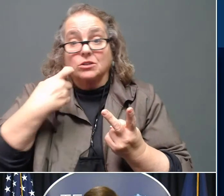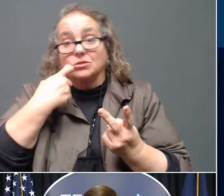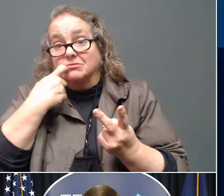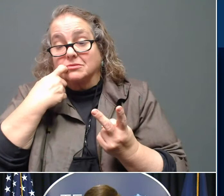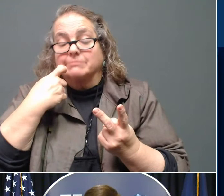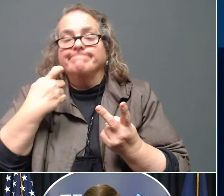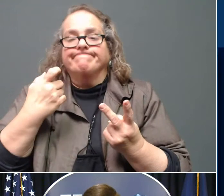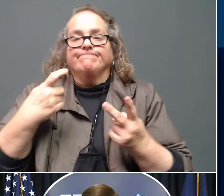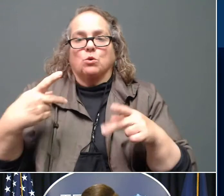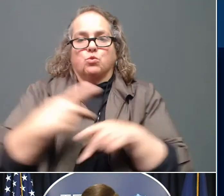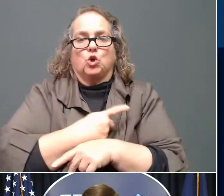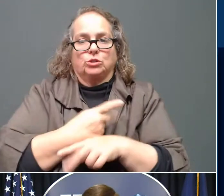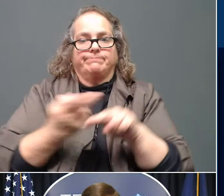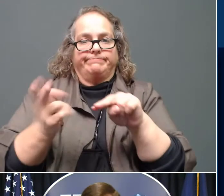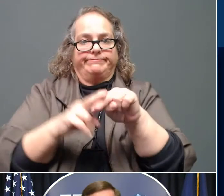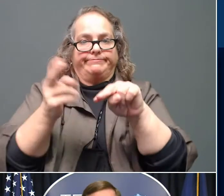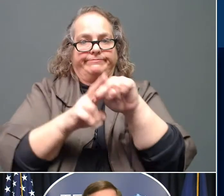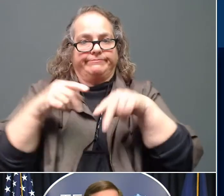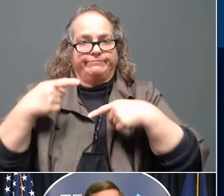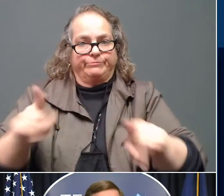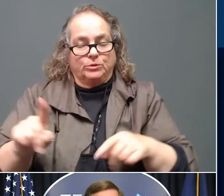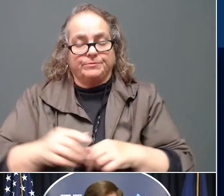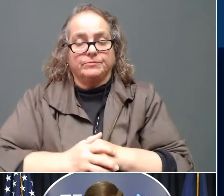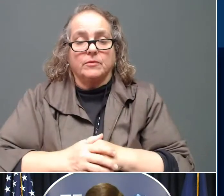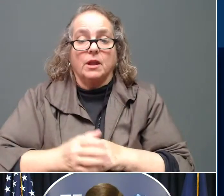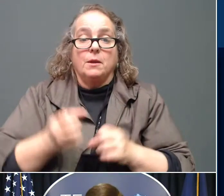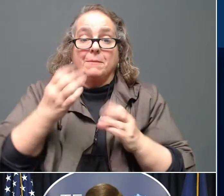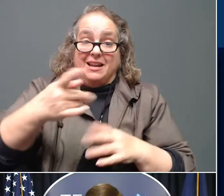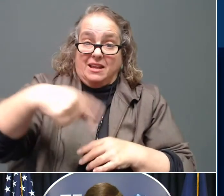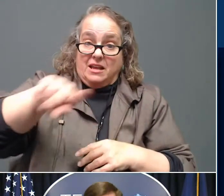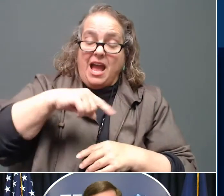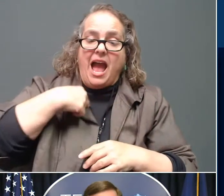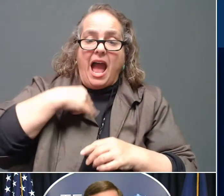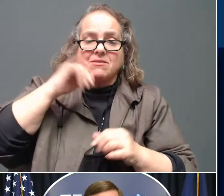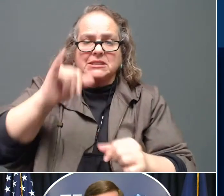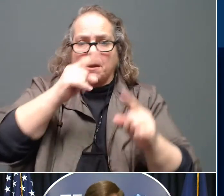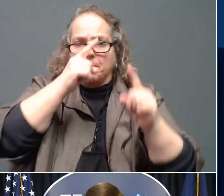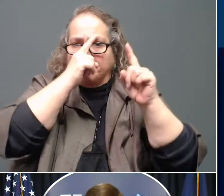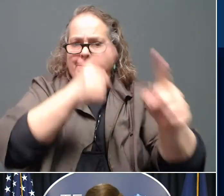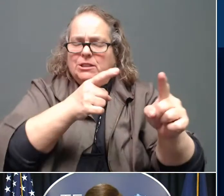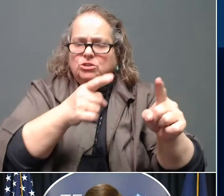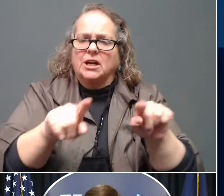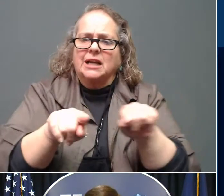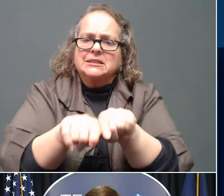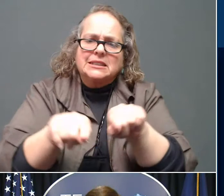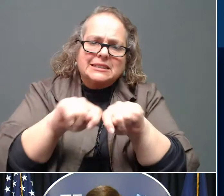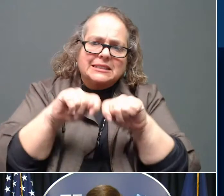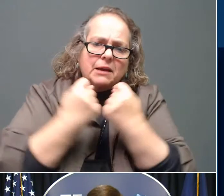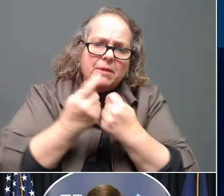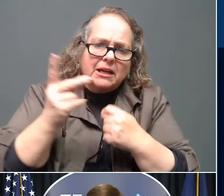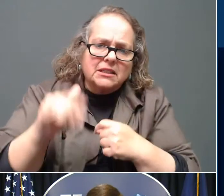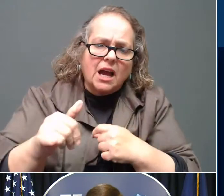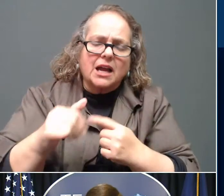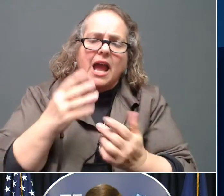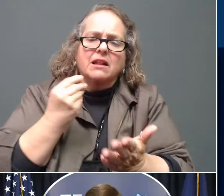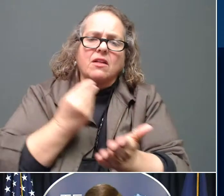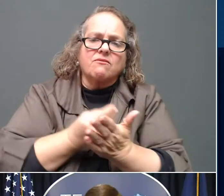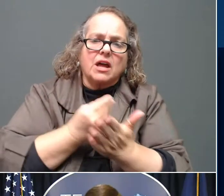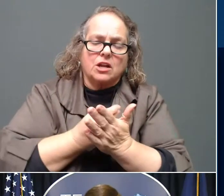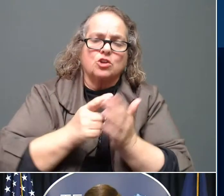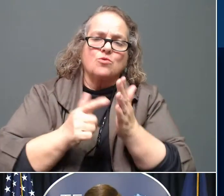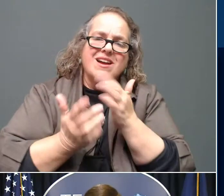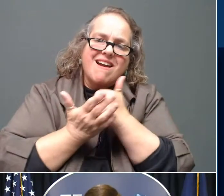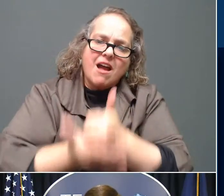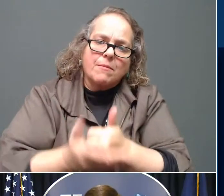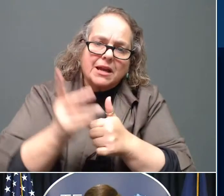All these organizations have a mission that is closely aligned with the mission of Team Kentucky and the Team Kentucky Fund, helping Kentucky families